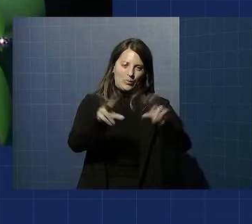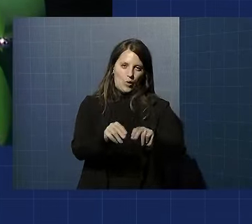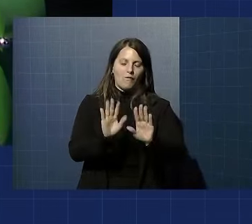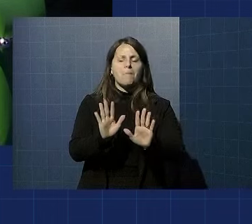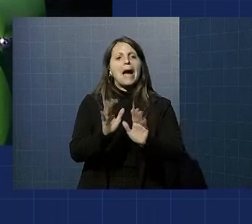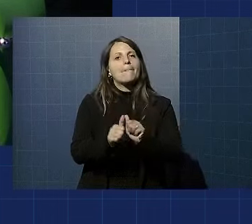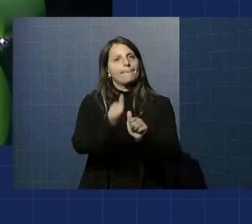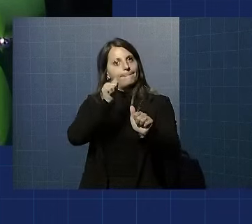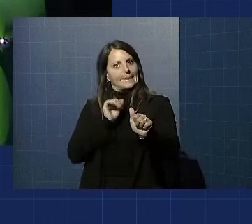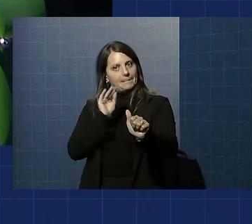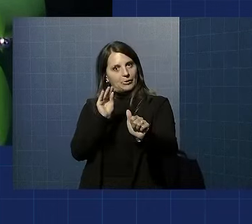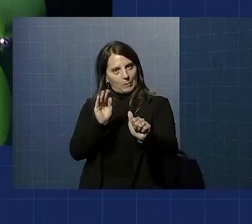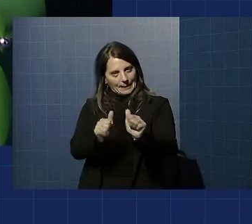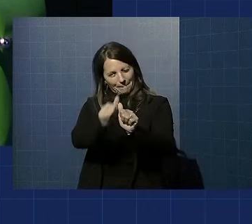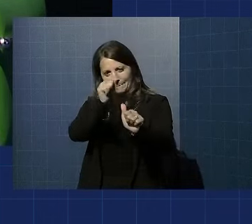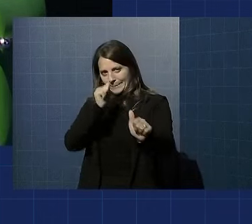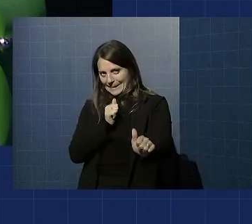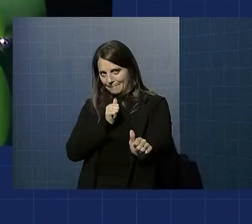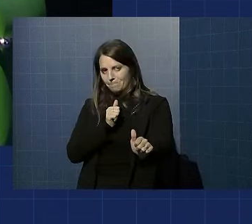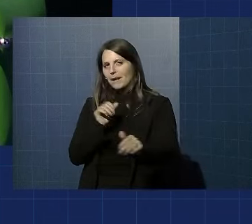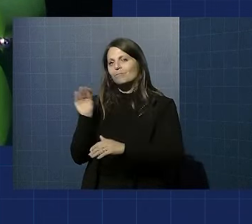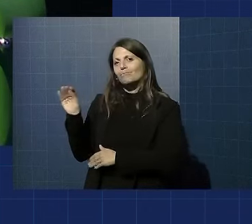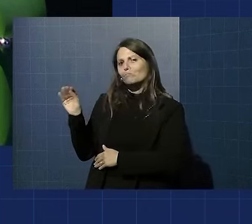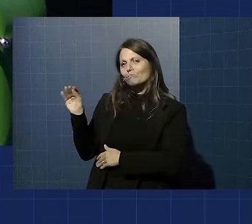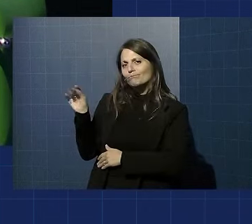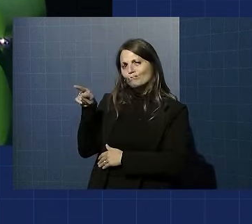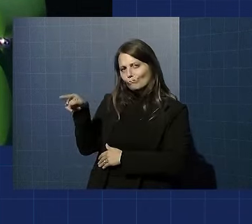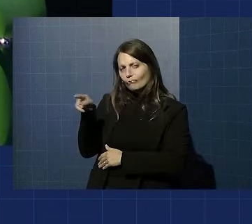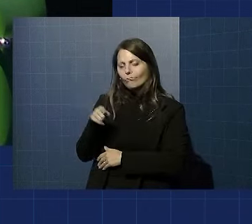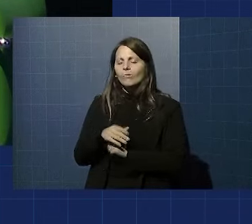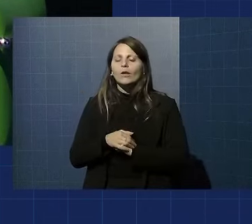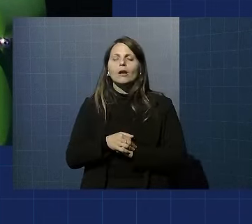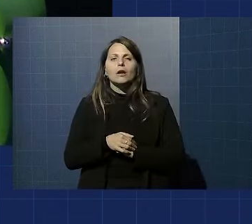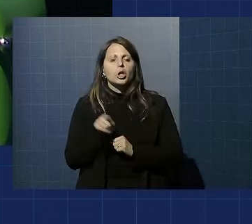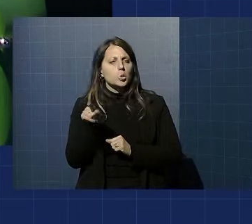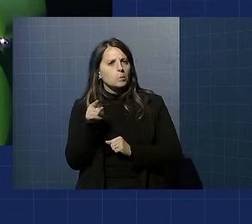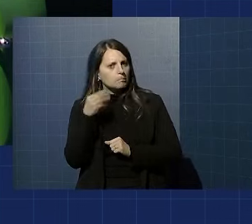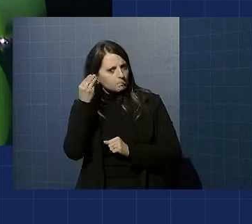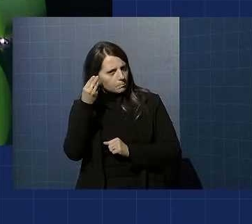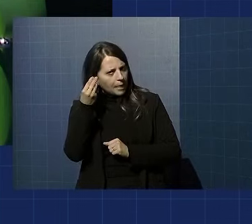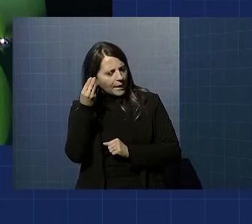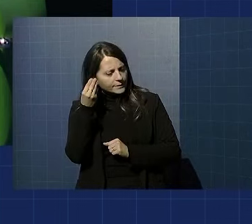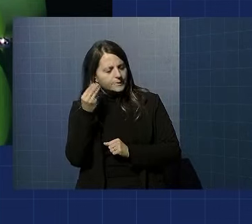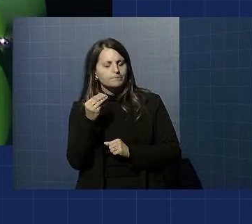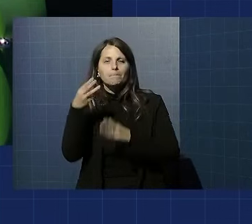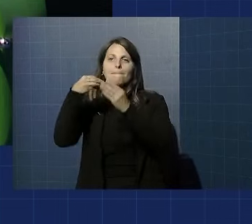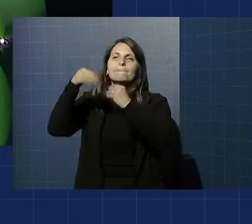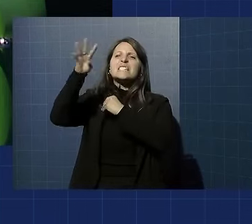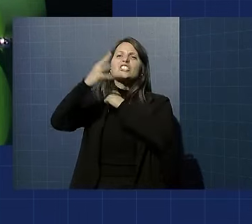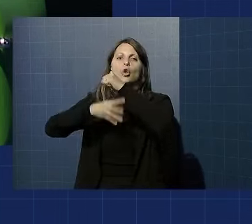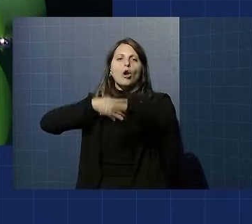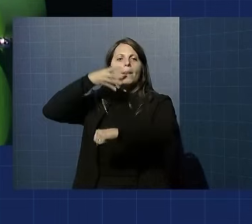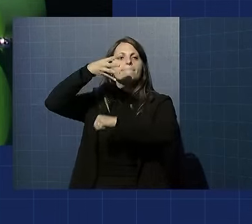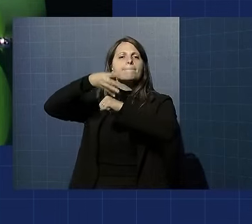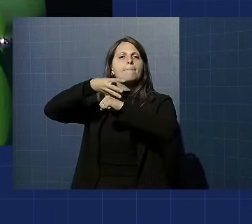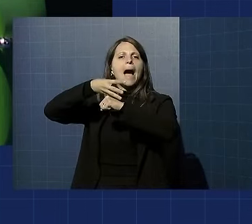potresti dirci qual è la cosa che tu ritieni più pericolosa di una missione su Marte